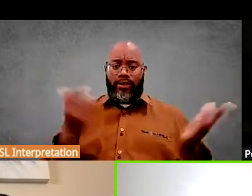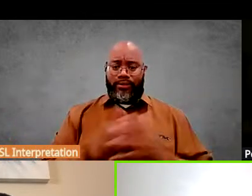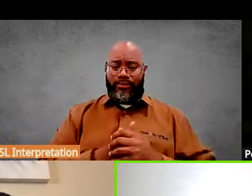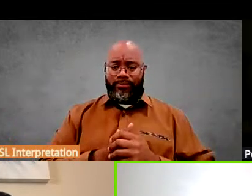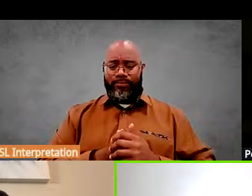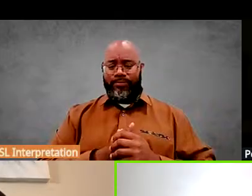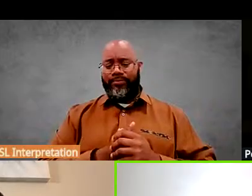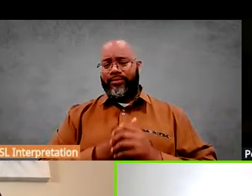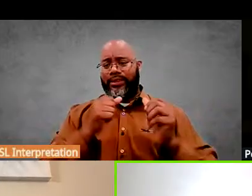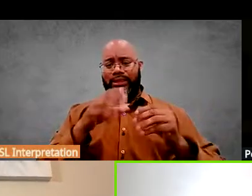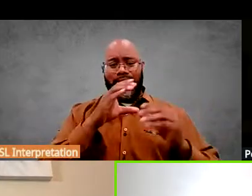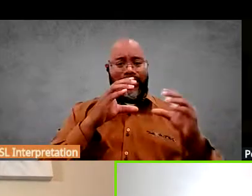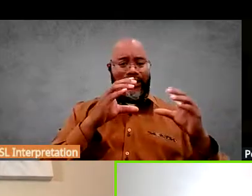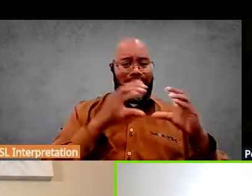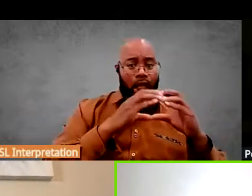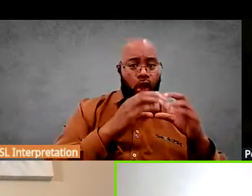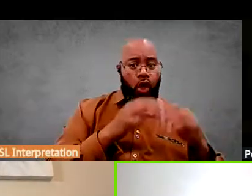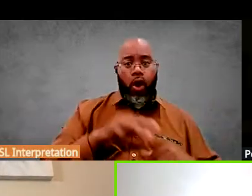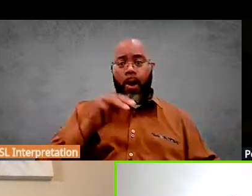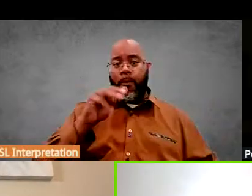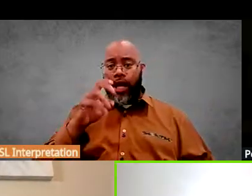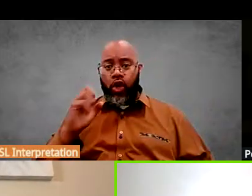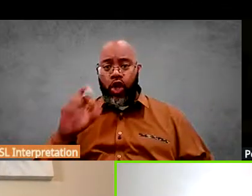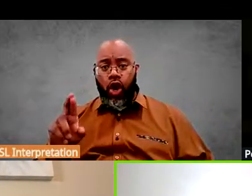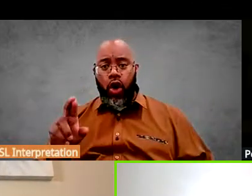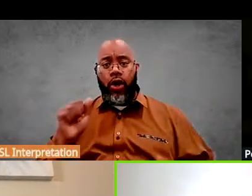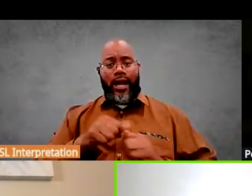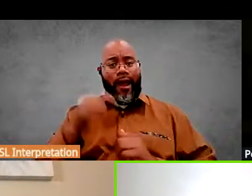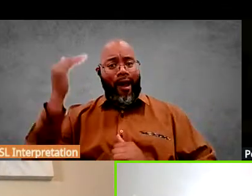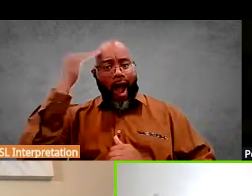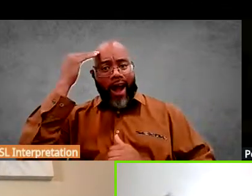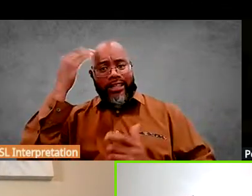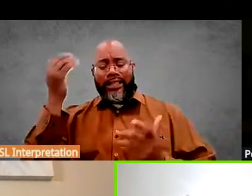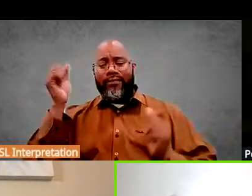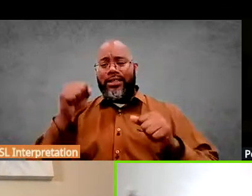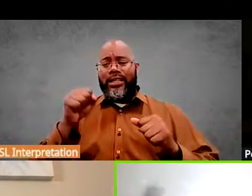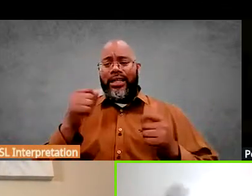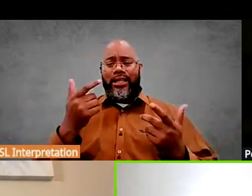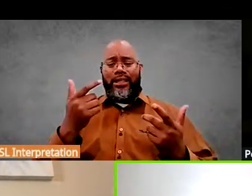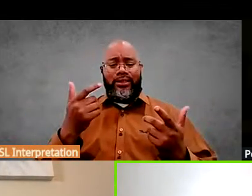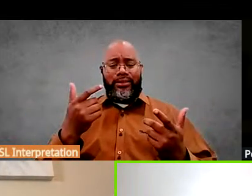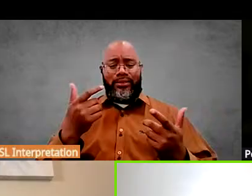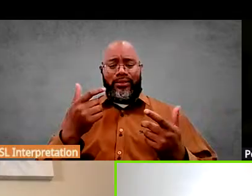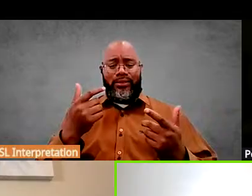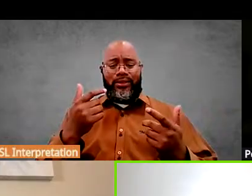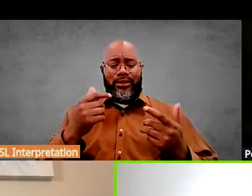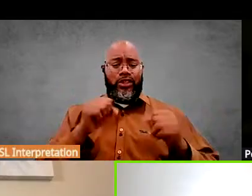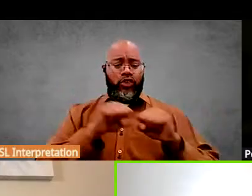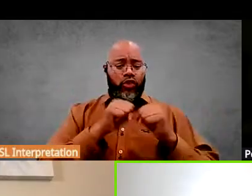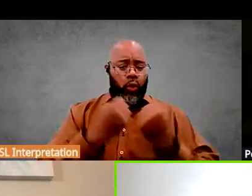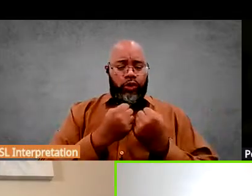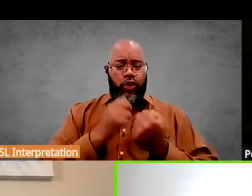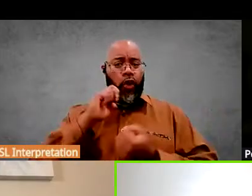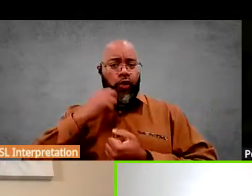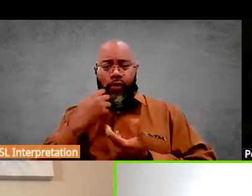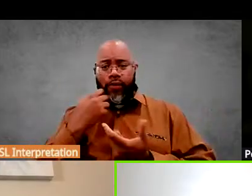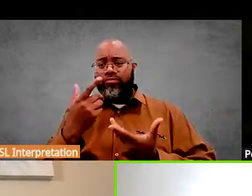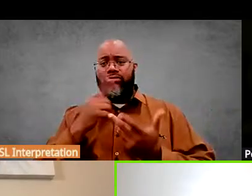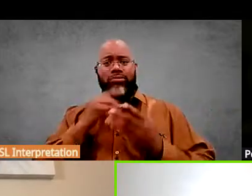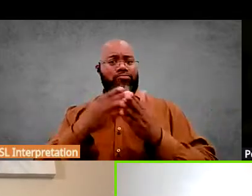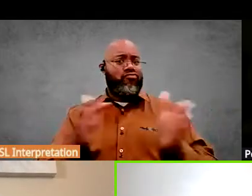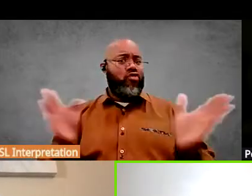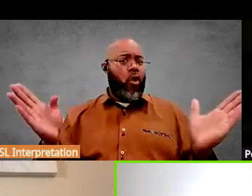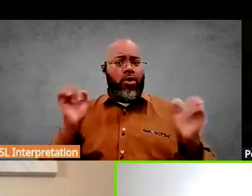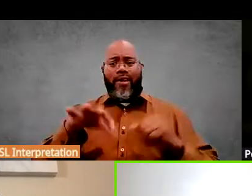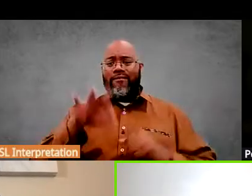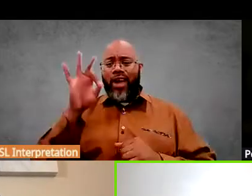go cellular, molecular, you can go cognitive, you can go socio, neuro, like it's so broad you can